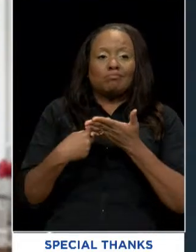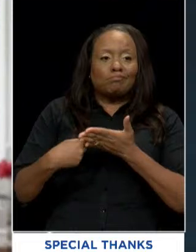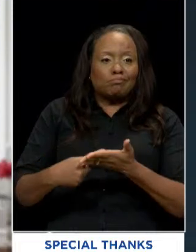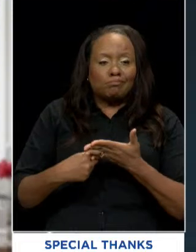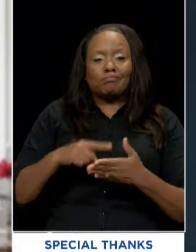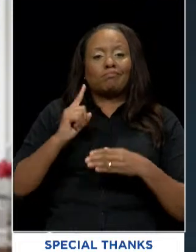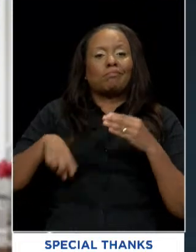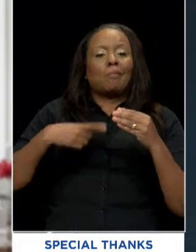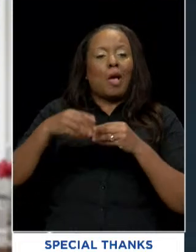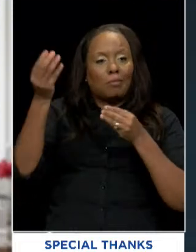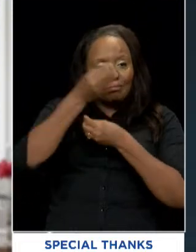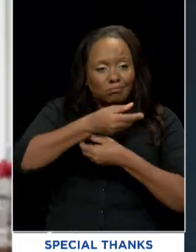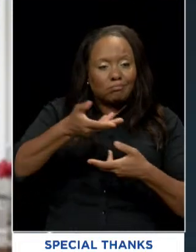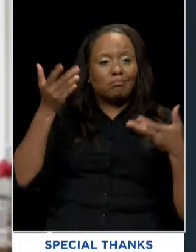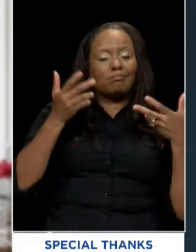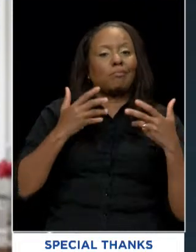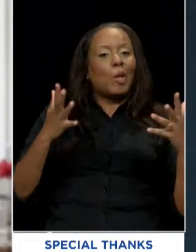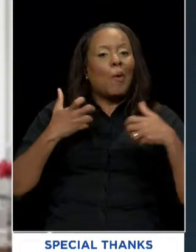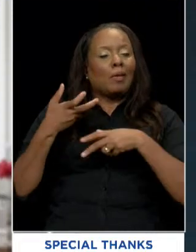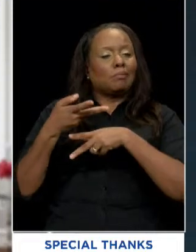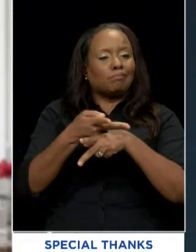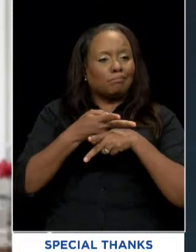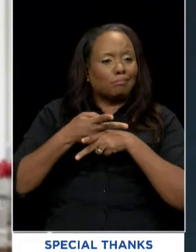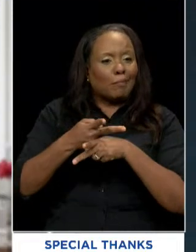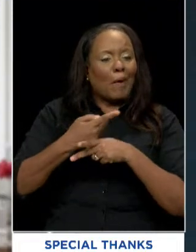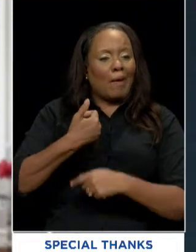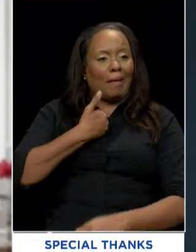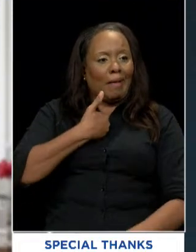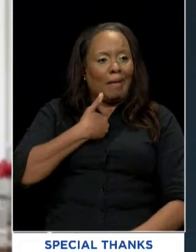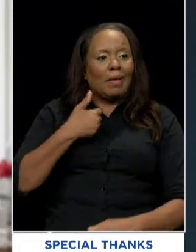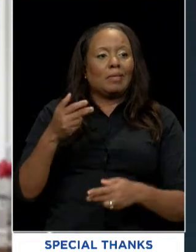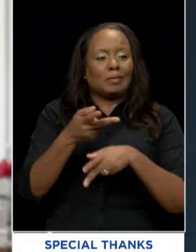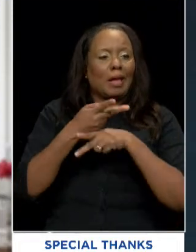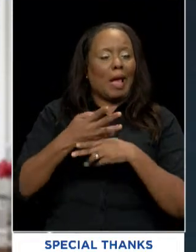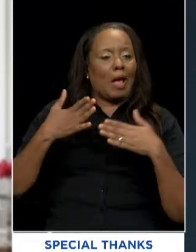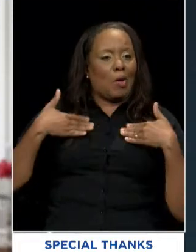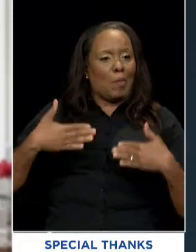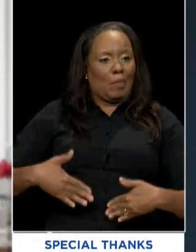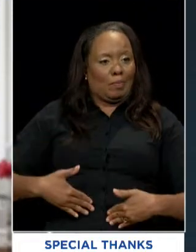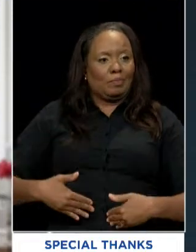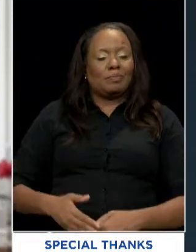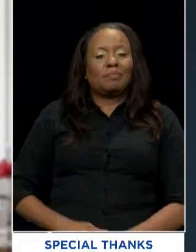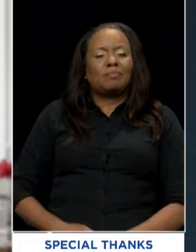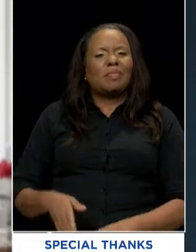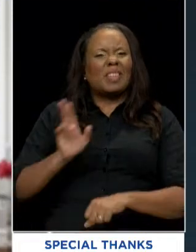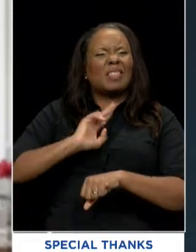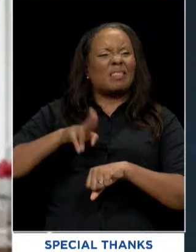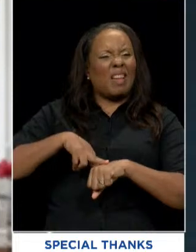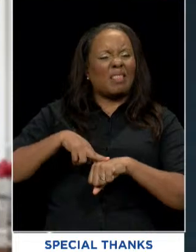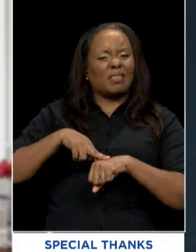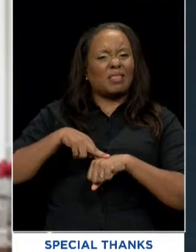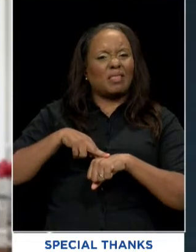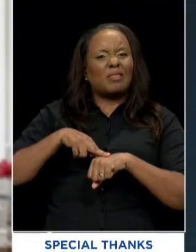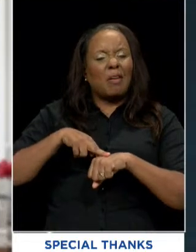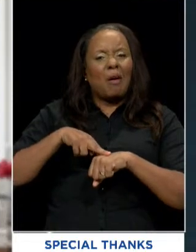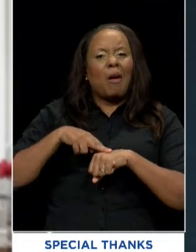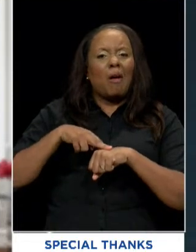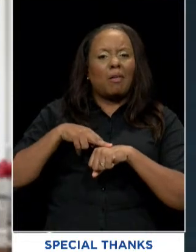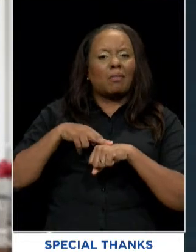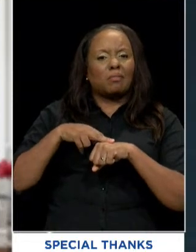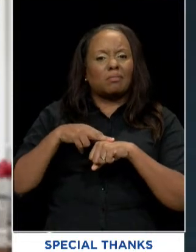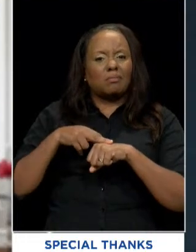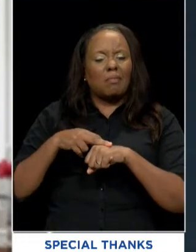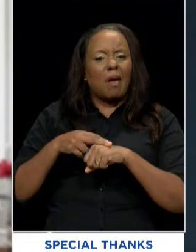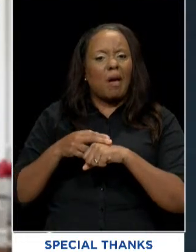giving you the information so we can all take effective action. This is a national effort and we're happy to have as partners